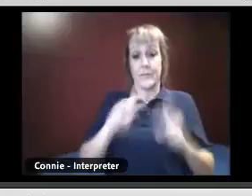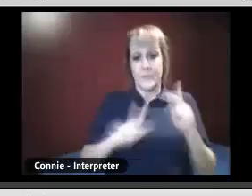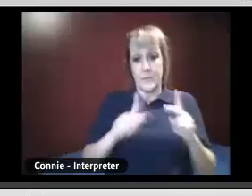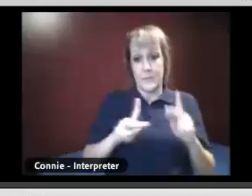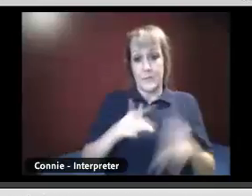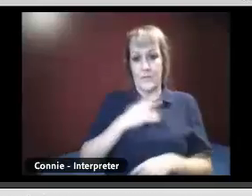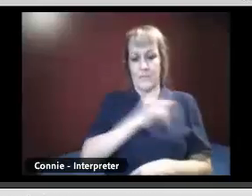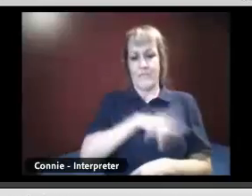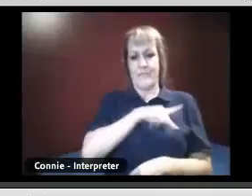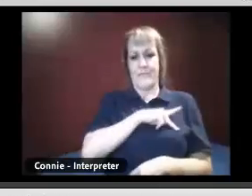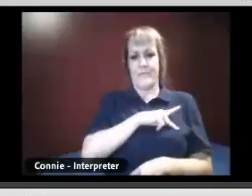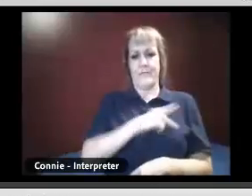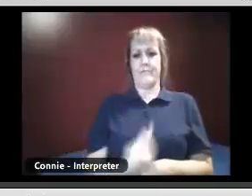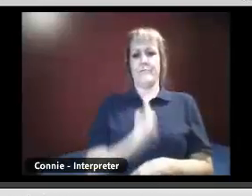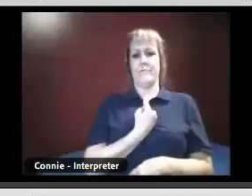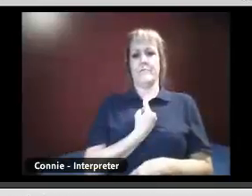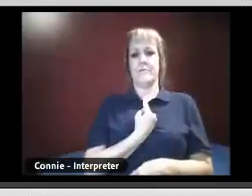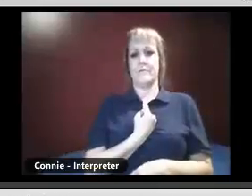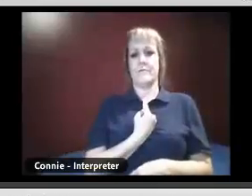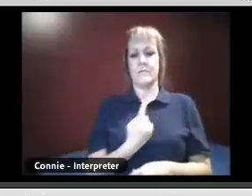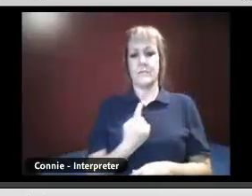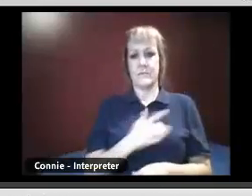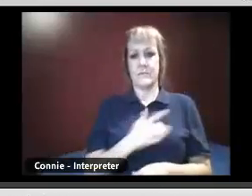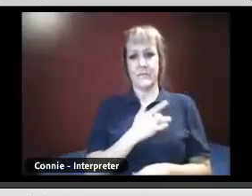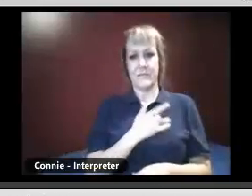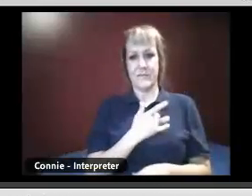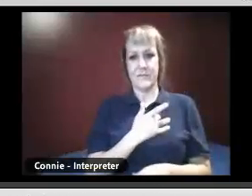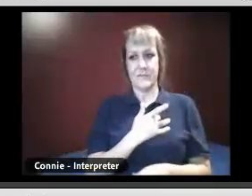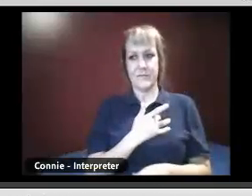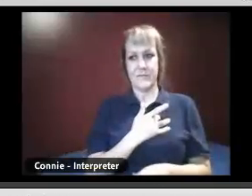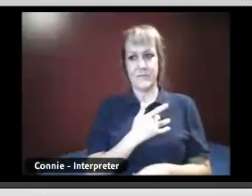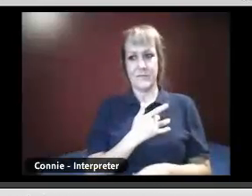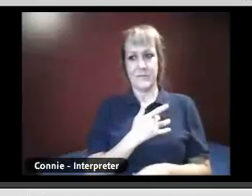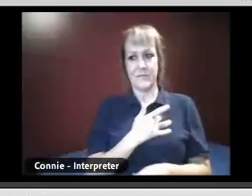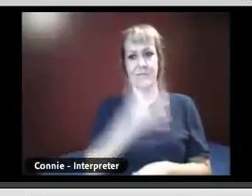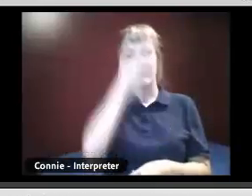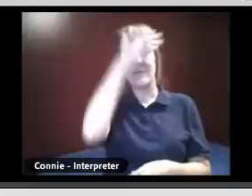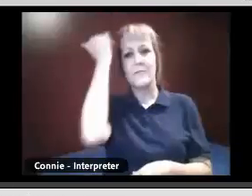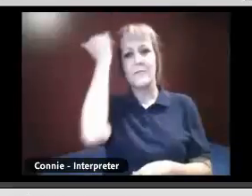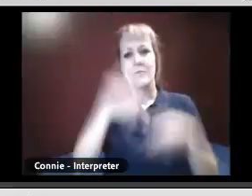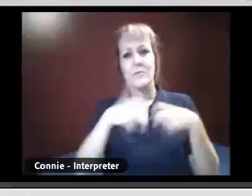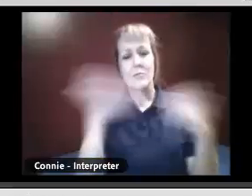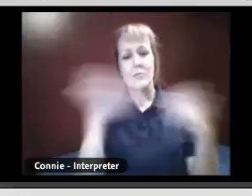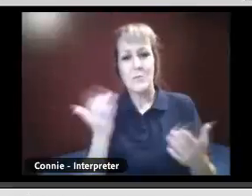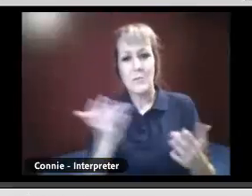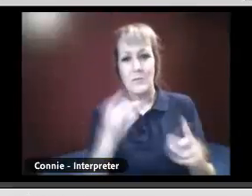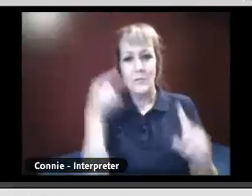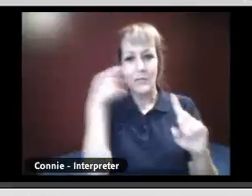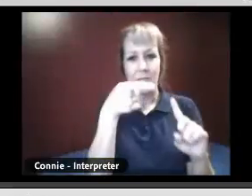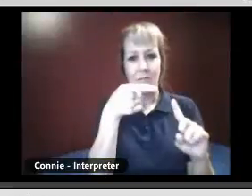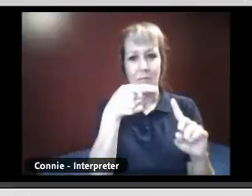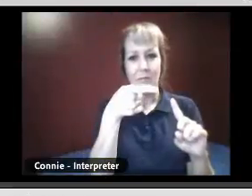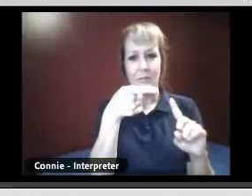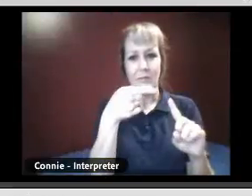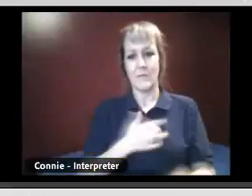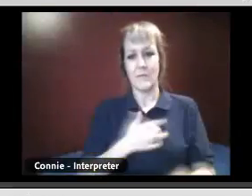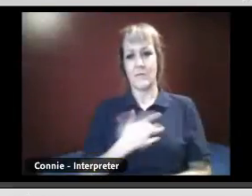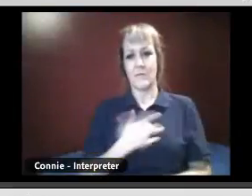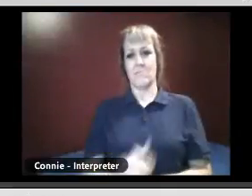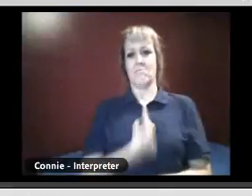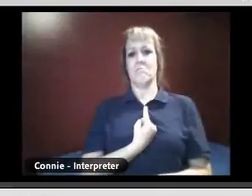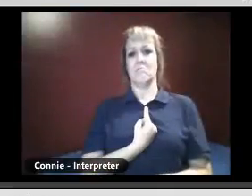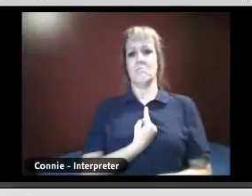personalize, they lose sight of really what the issues are, and so how can you fix something